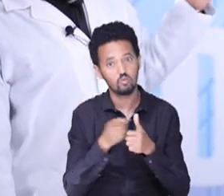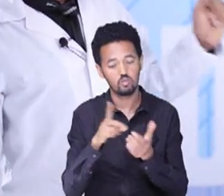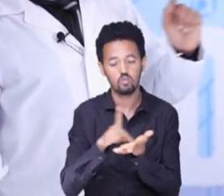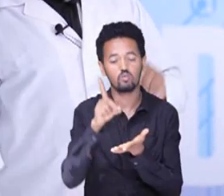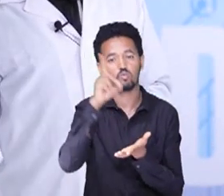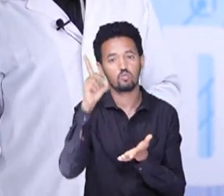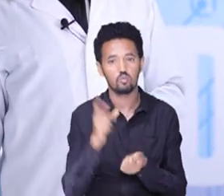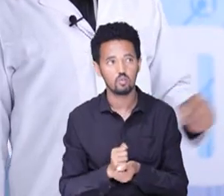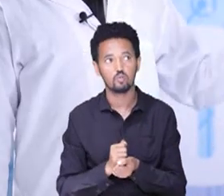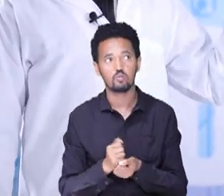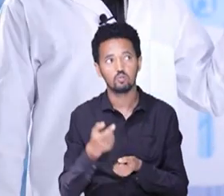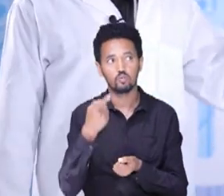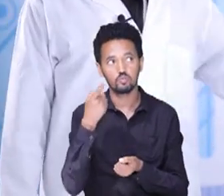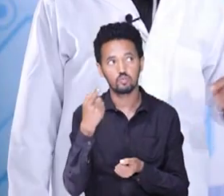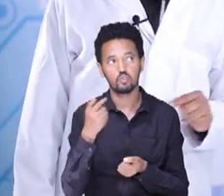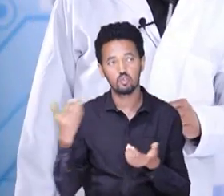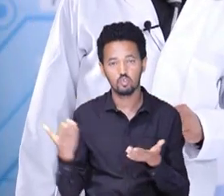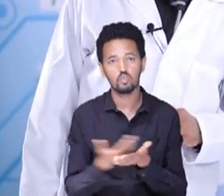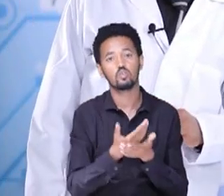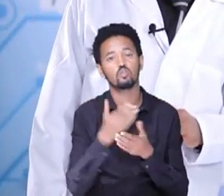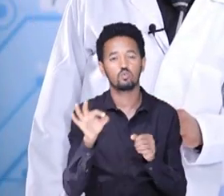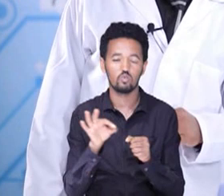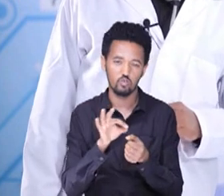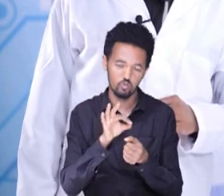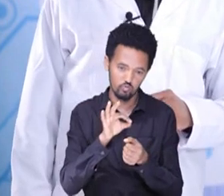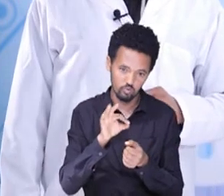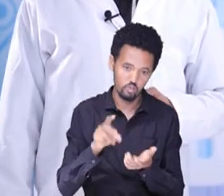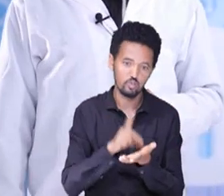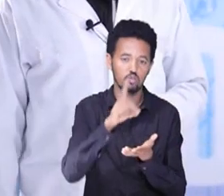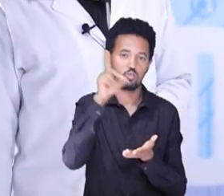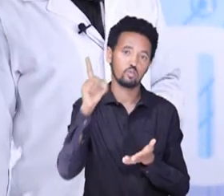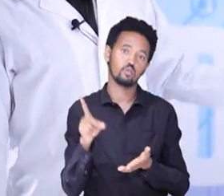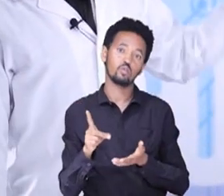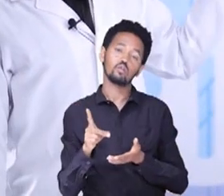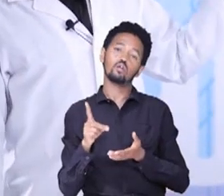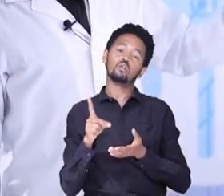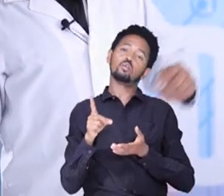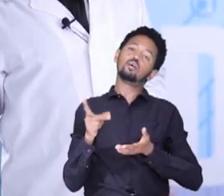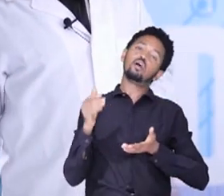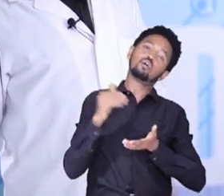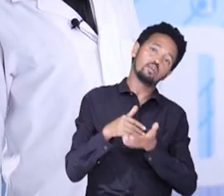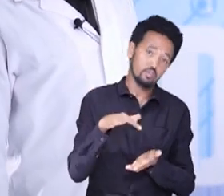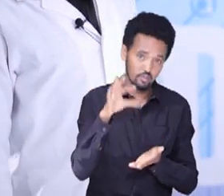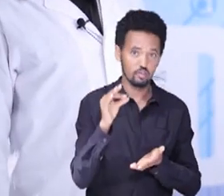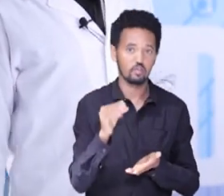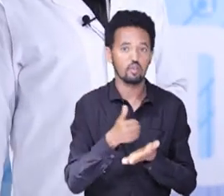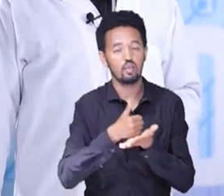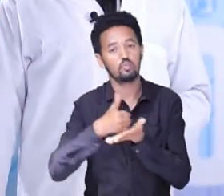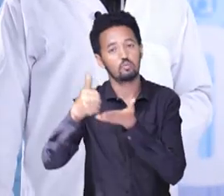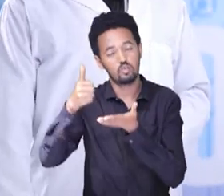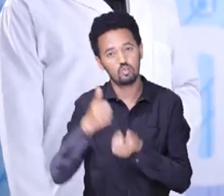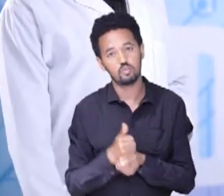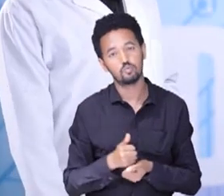University. By 1967, a new university was organized in Asmara. By 1972, it